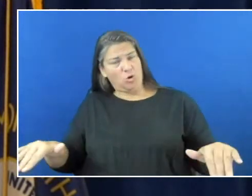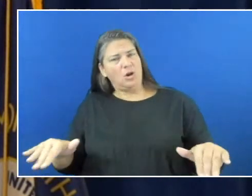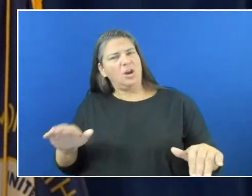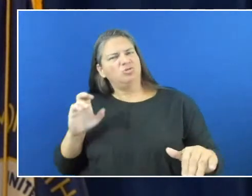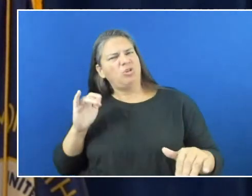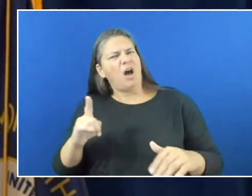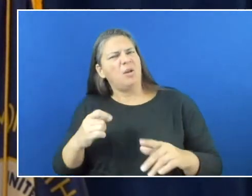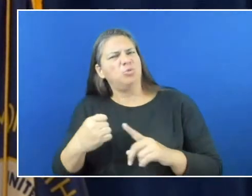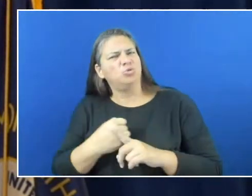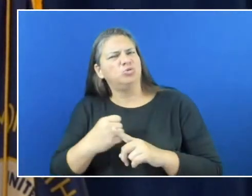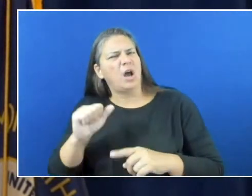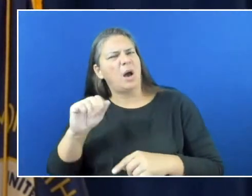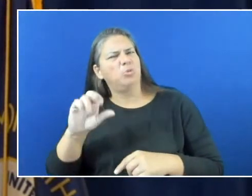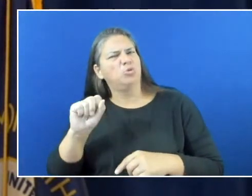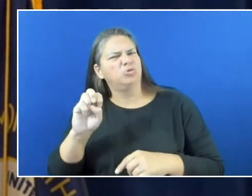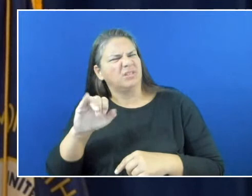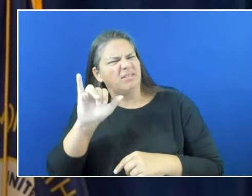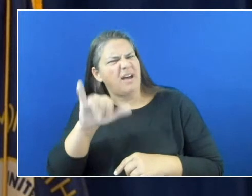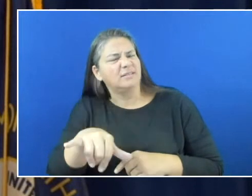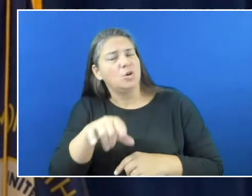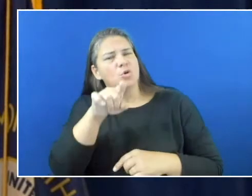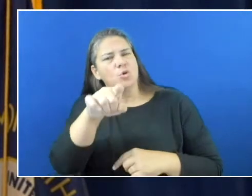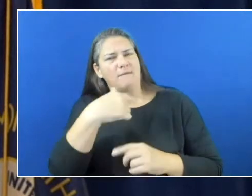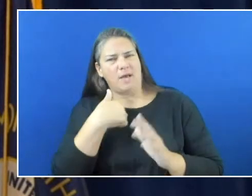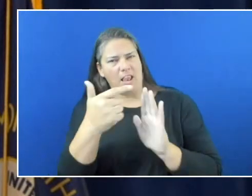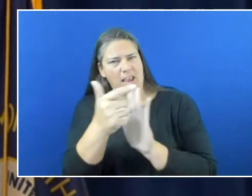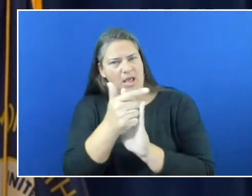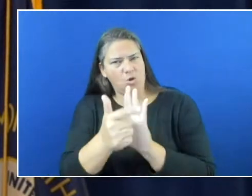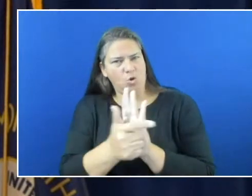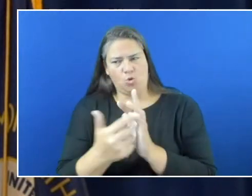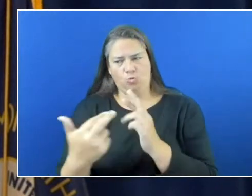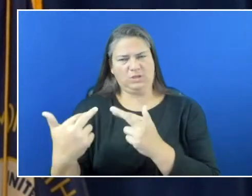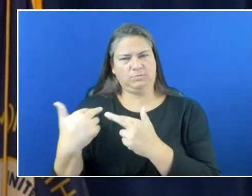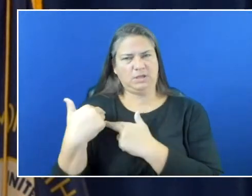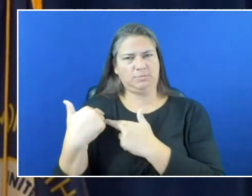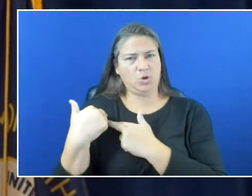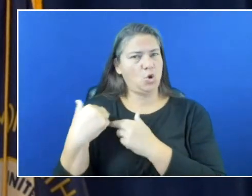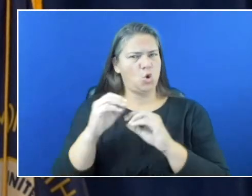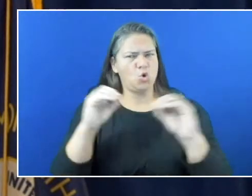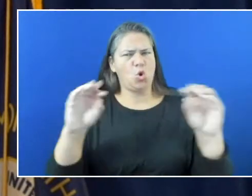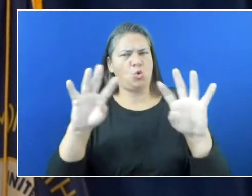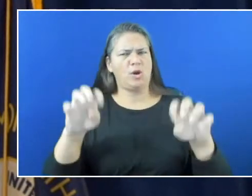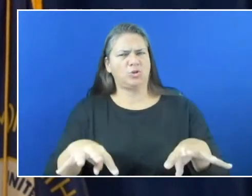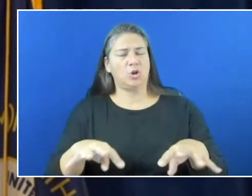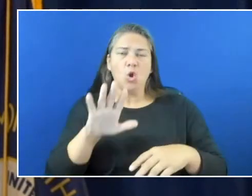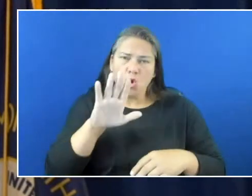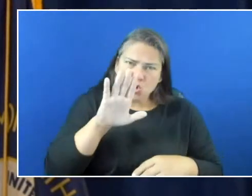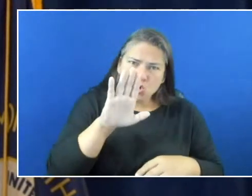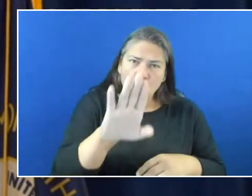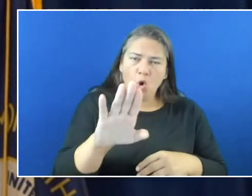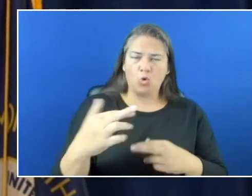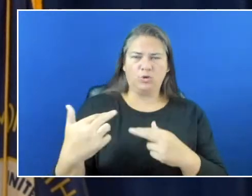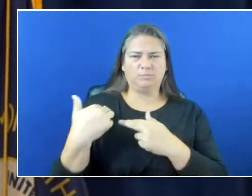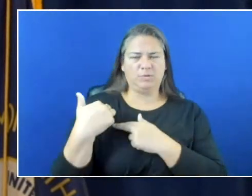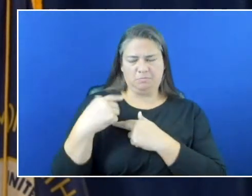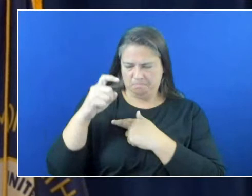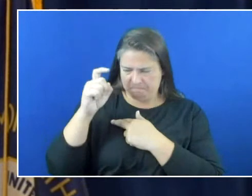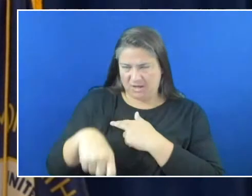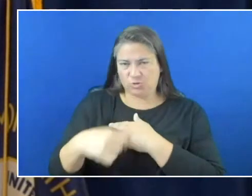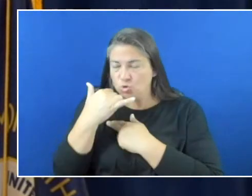and responsibility. It's not a question. It's a responsibility to make a call when you see something